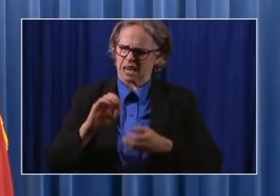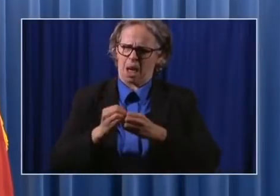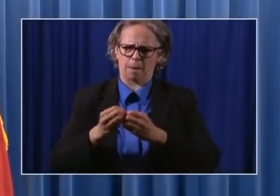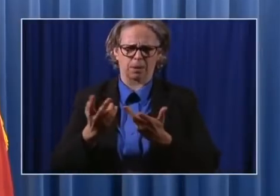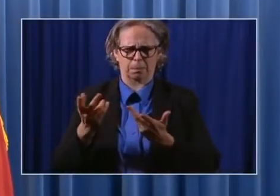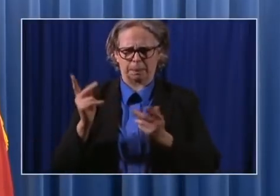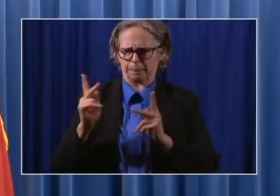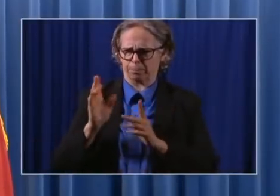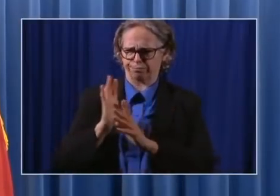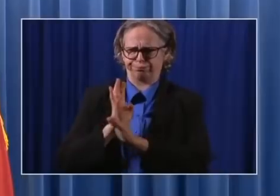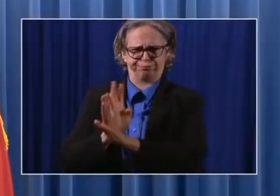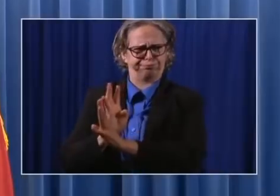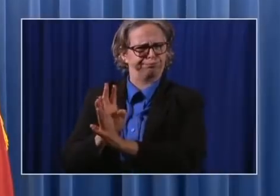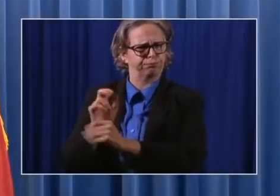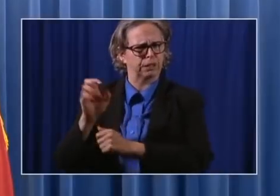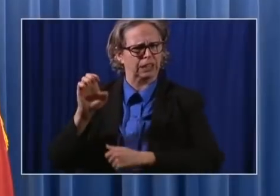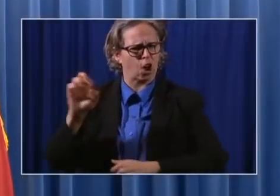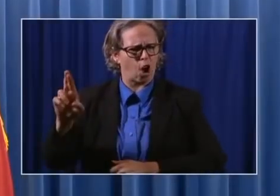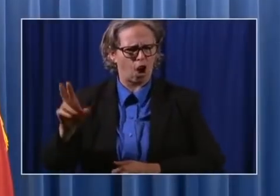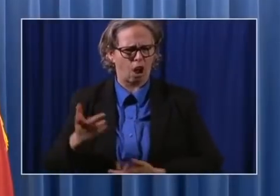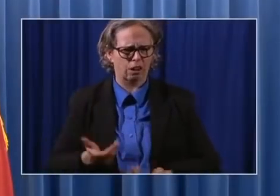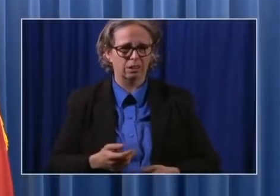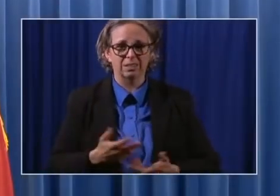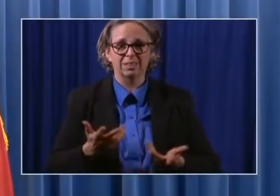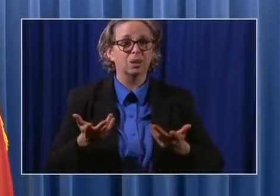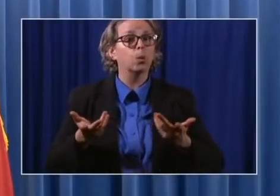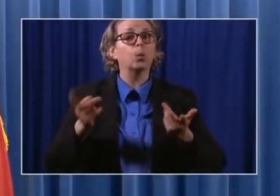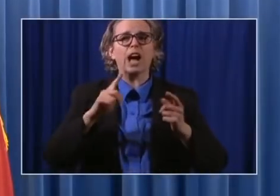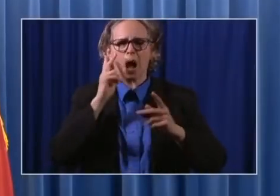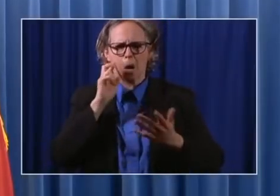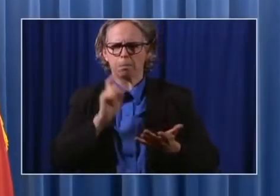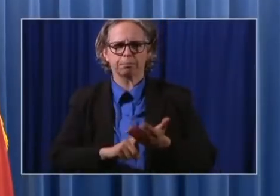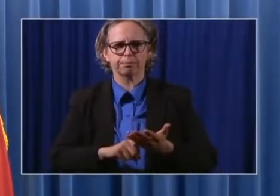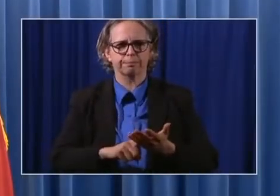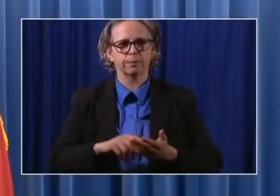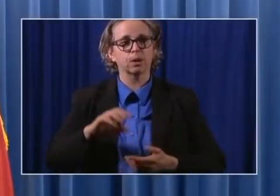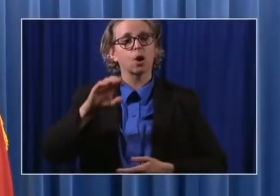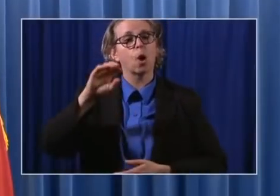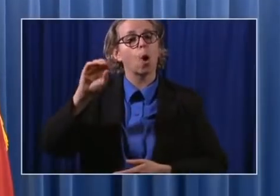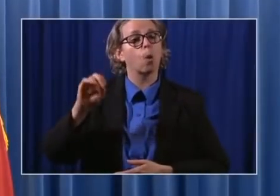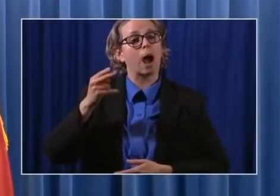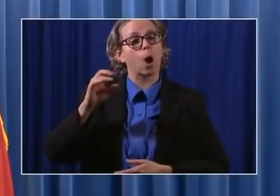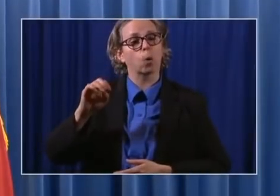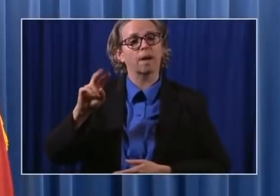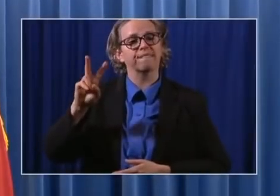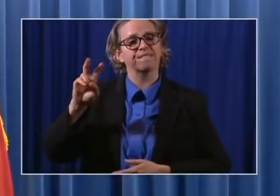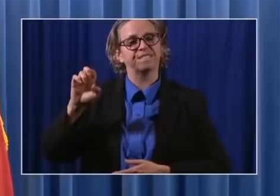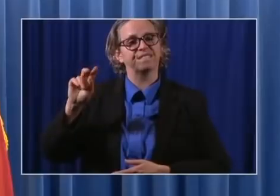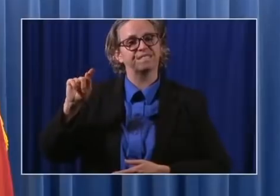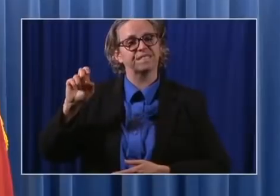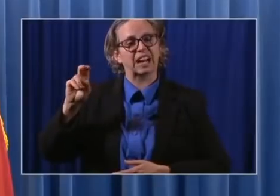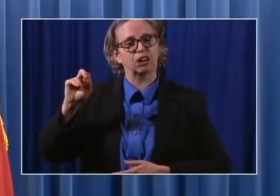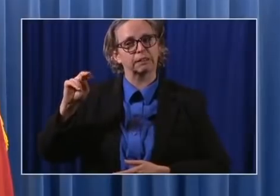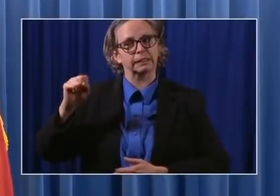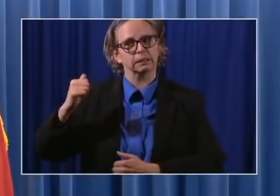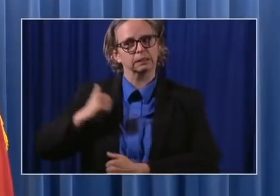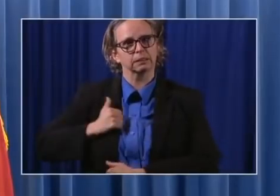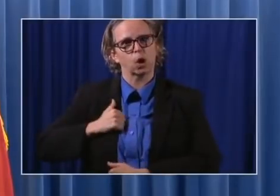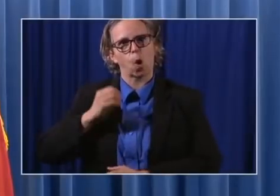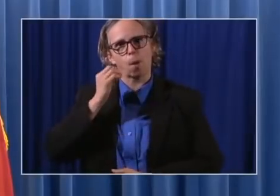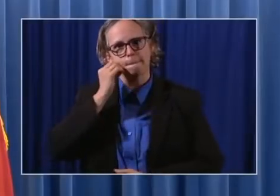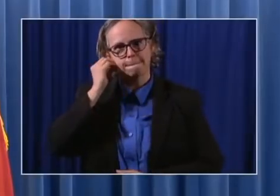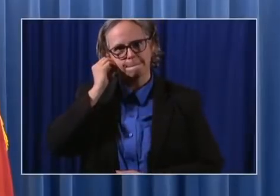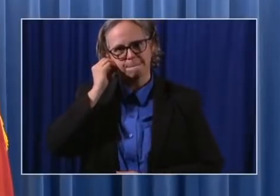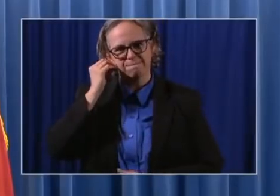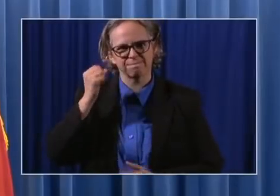Veterans Home, which has an ongoing outbreak. Erie County has also been impacted,